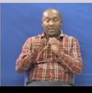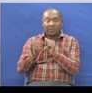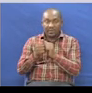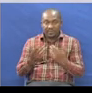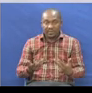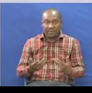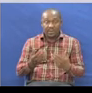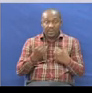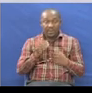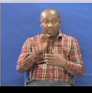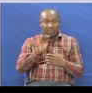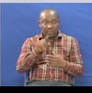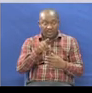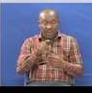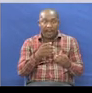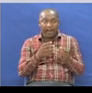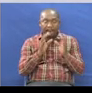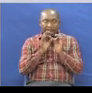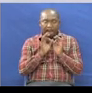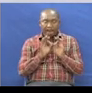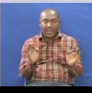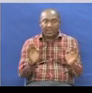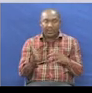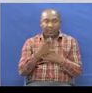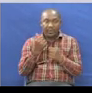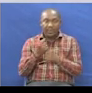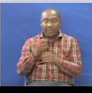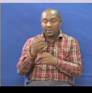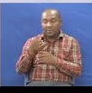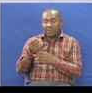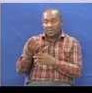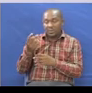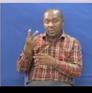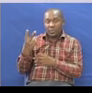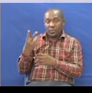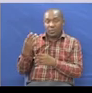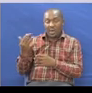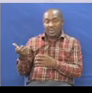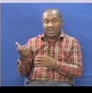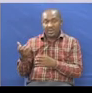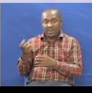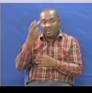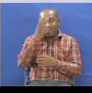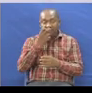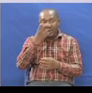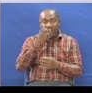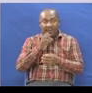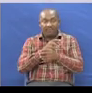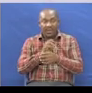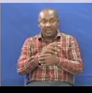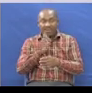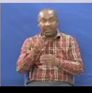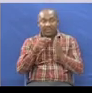you the best and simplest, or the best and convenient way of getting those 2 numbers is by finding the factors of